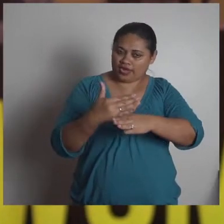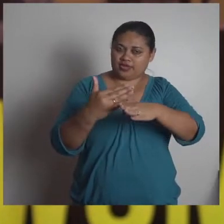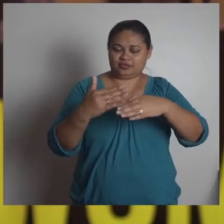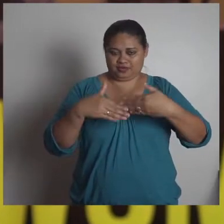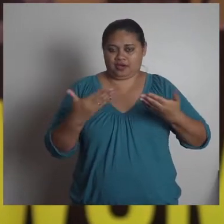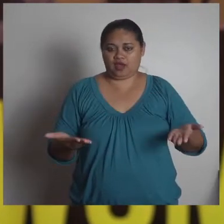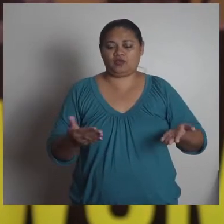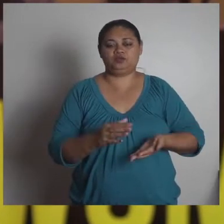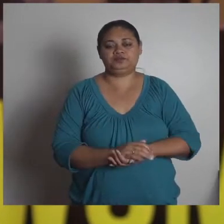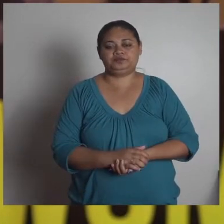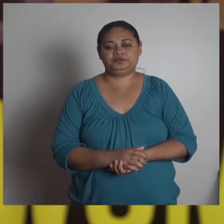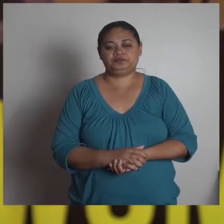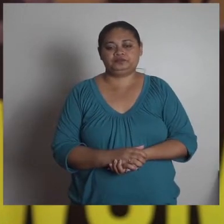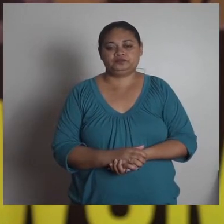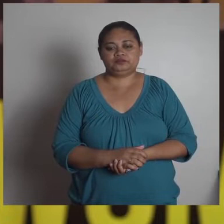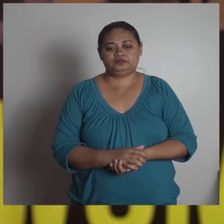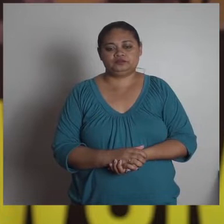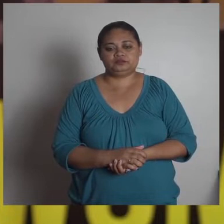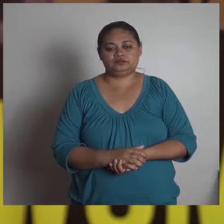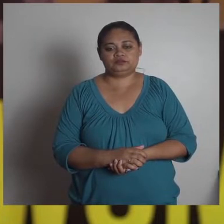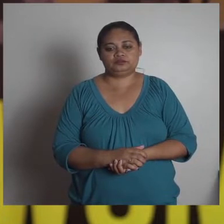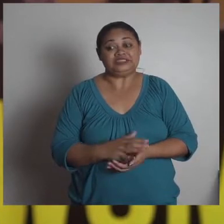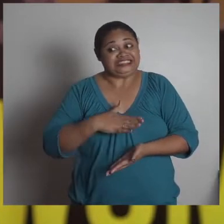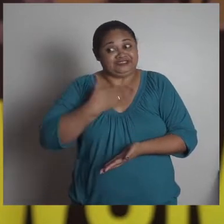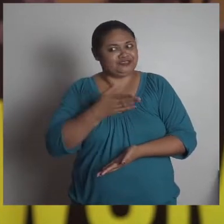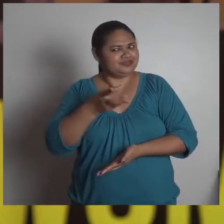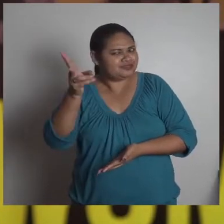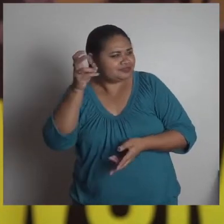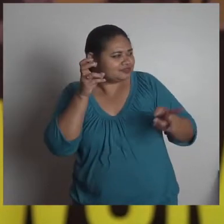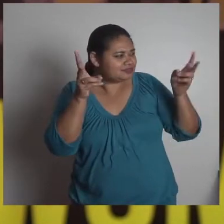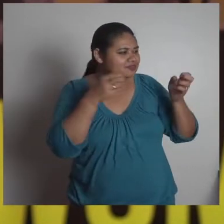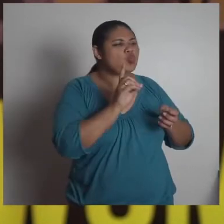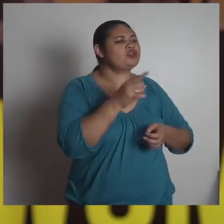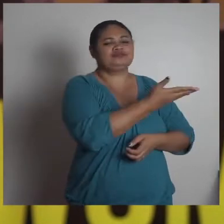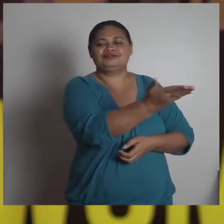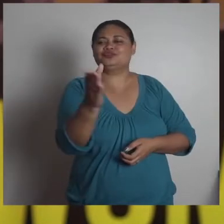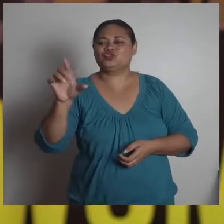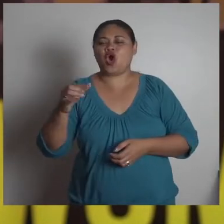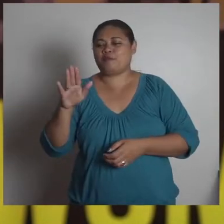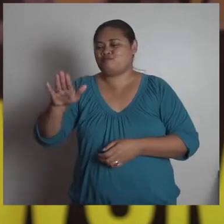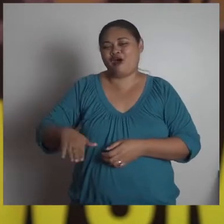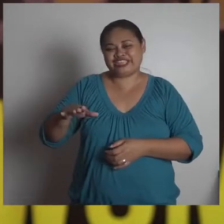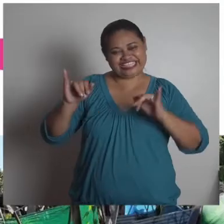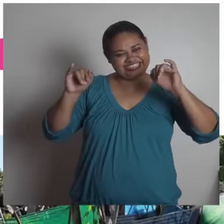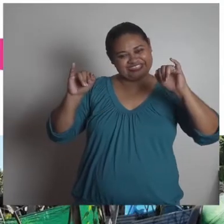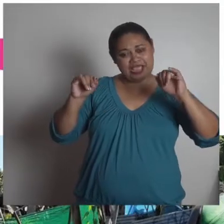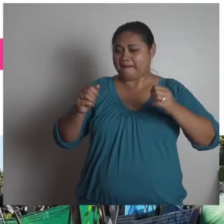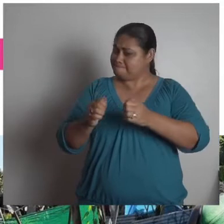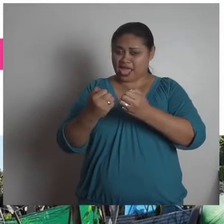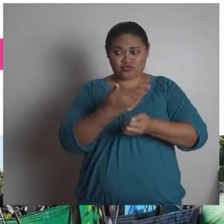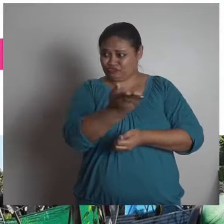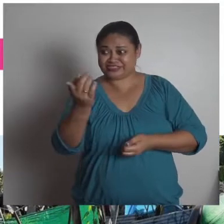the issues that we're working on right now. And it'd be interesting to hear from you all what you're doing on